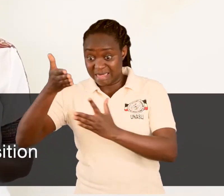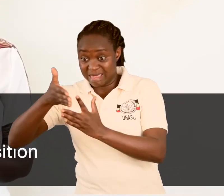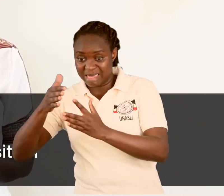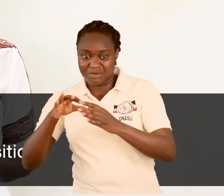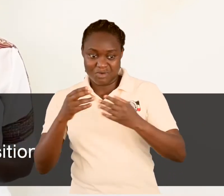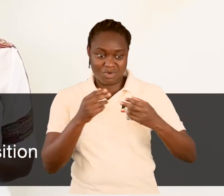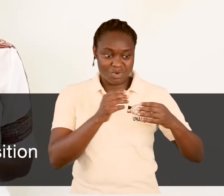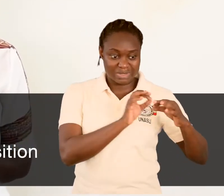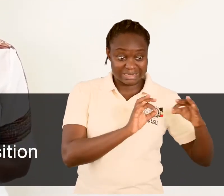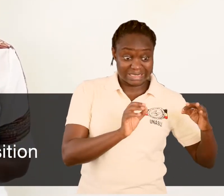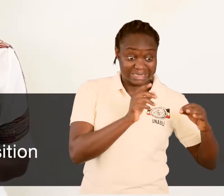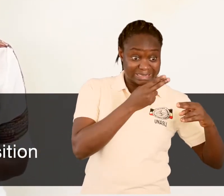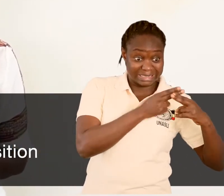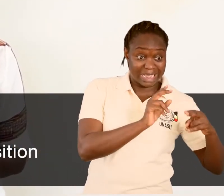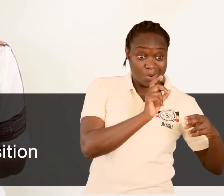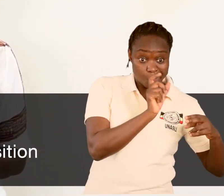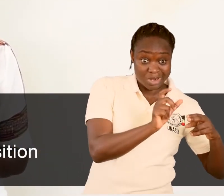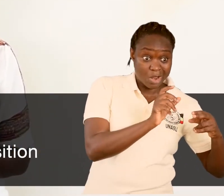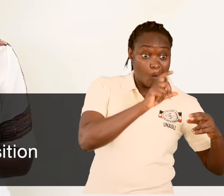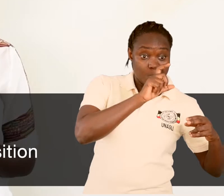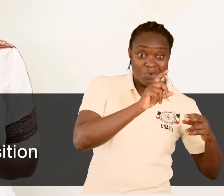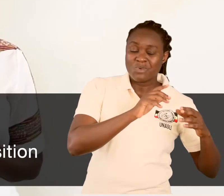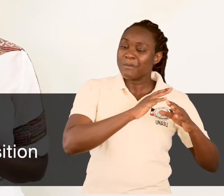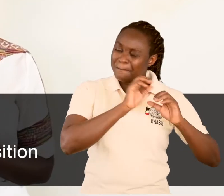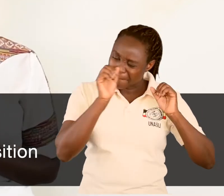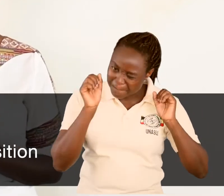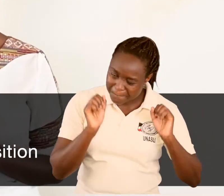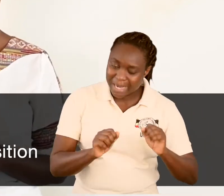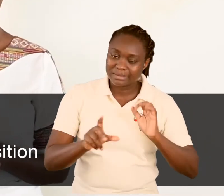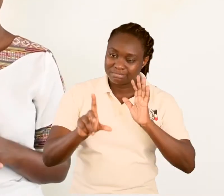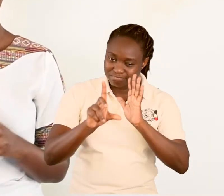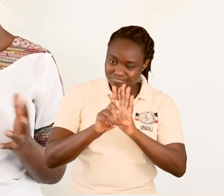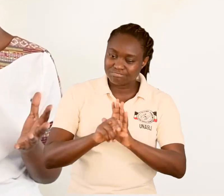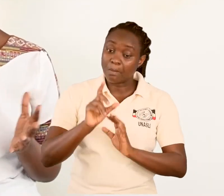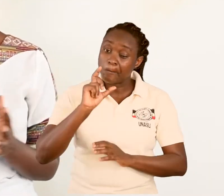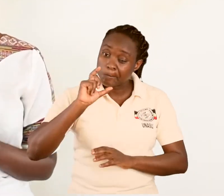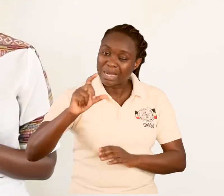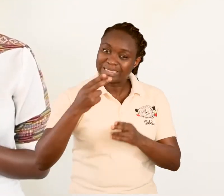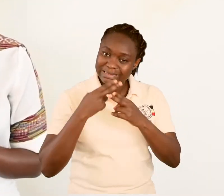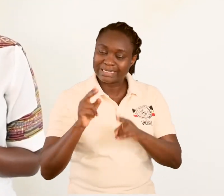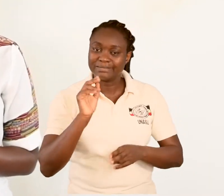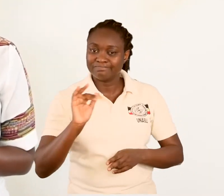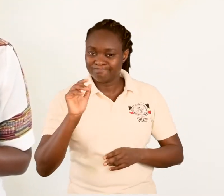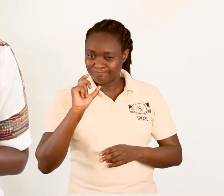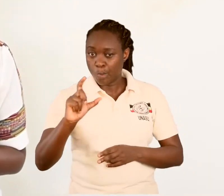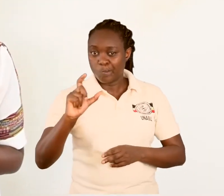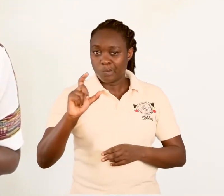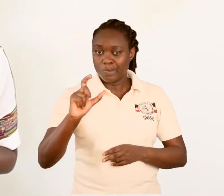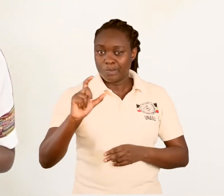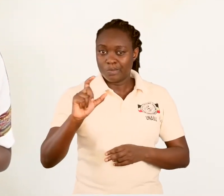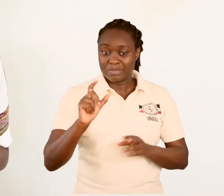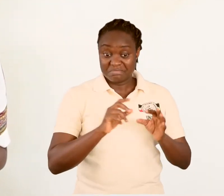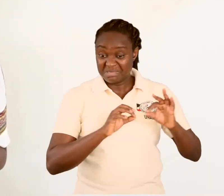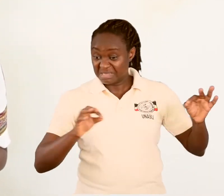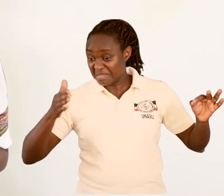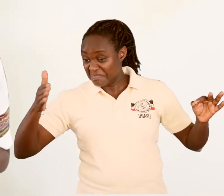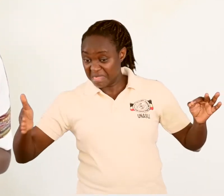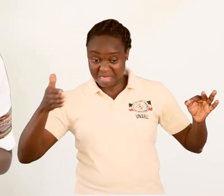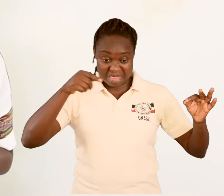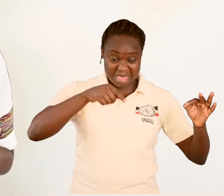the middle, or at the end of the sentence. Let's take an example of proper nouns.